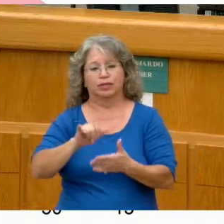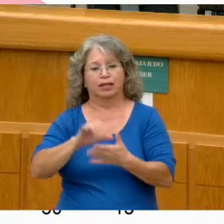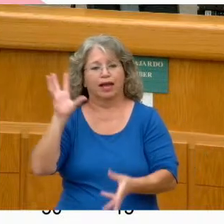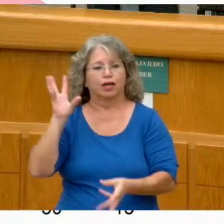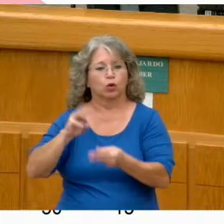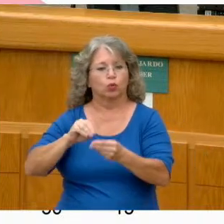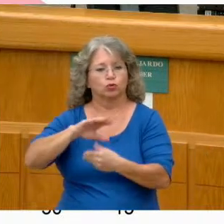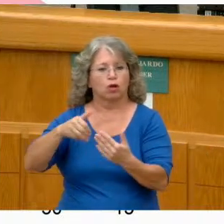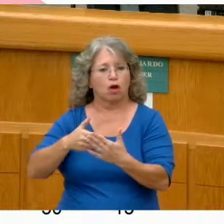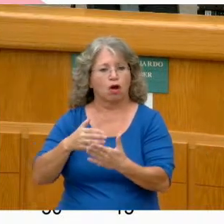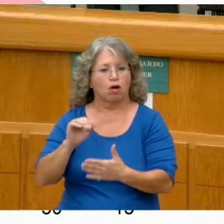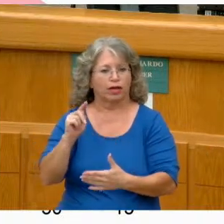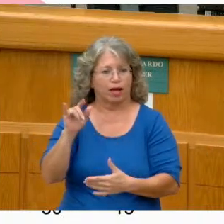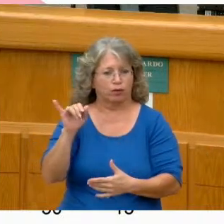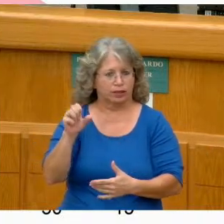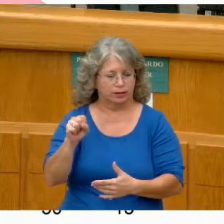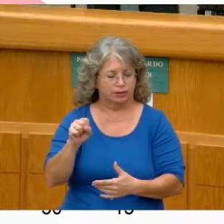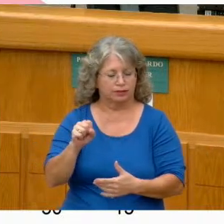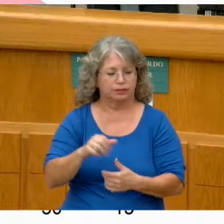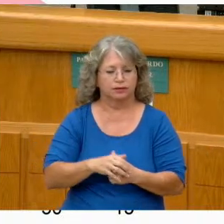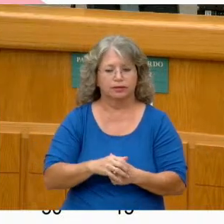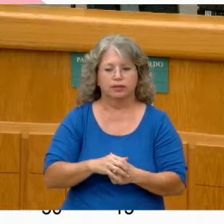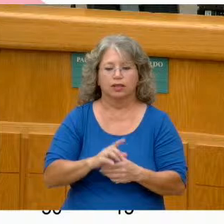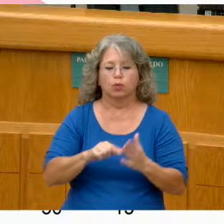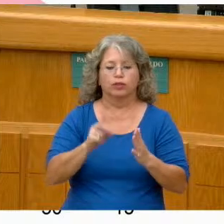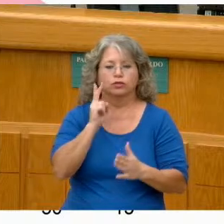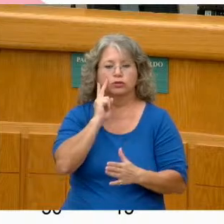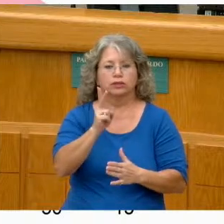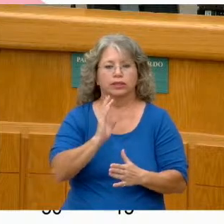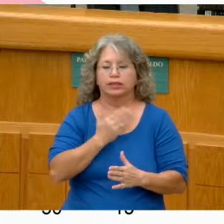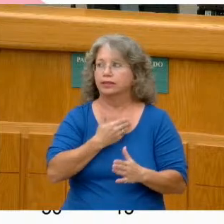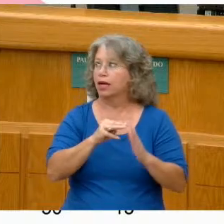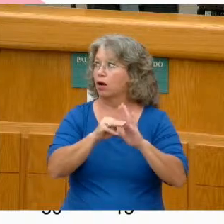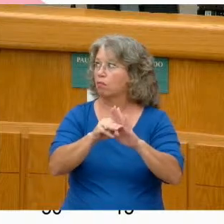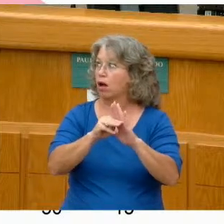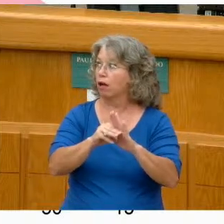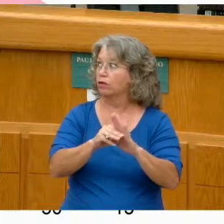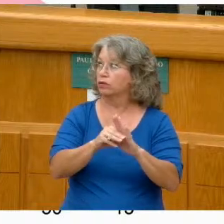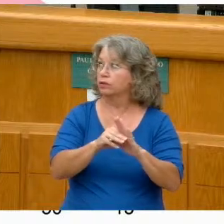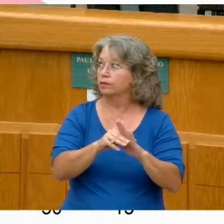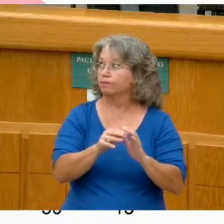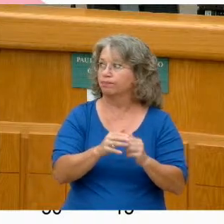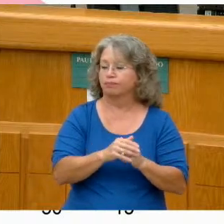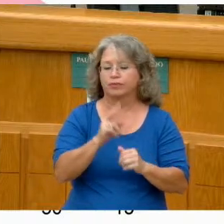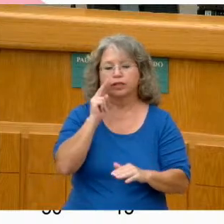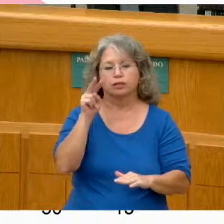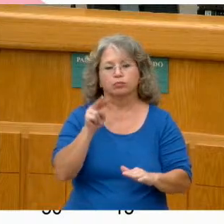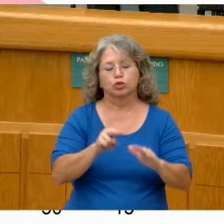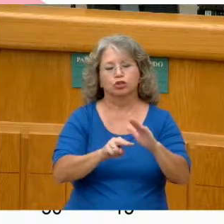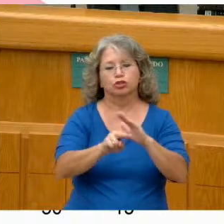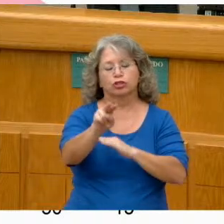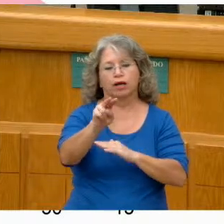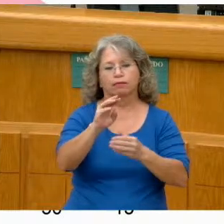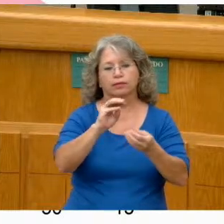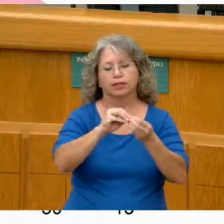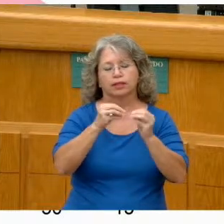Bend area. What you can see is our model that's projecting the number of